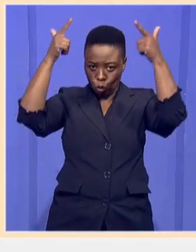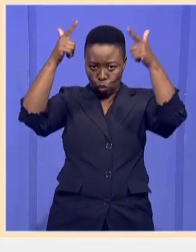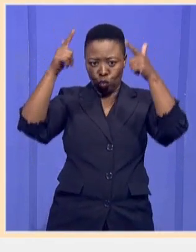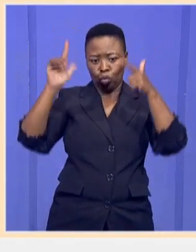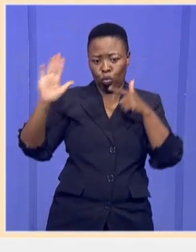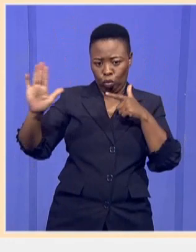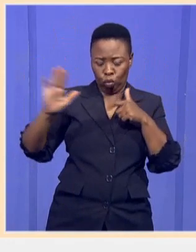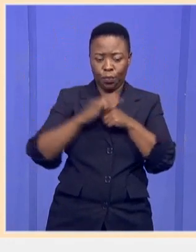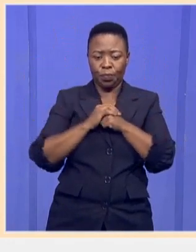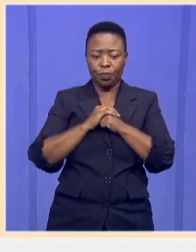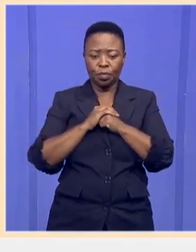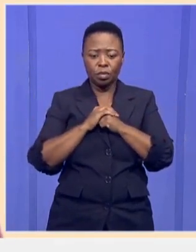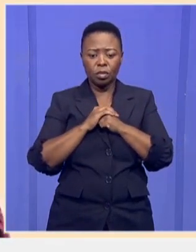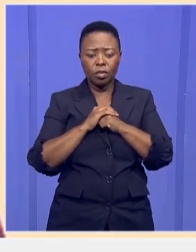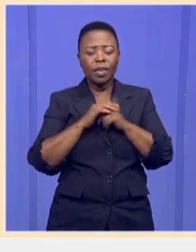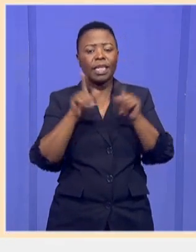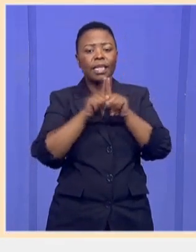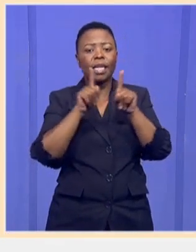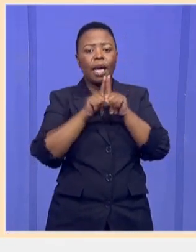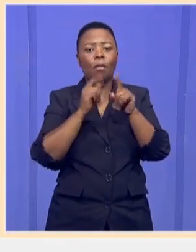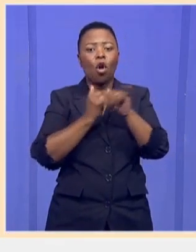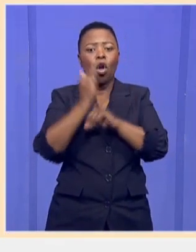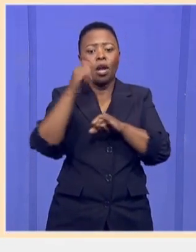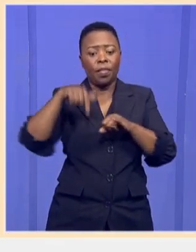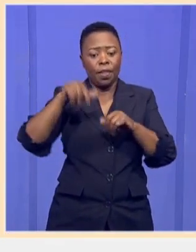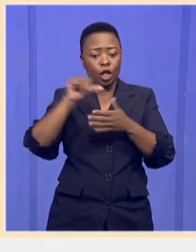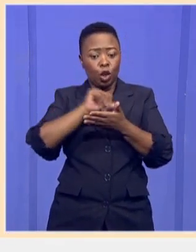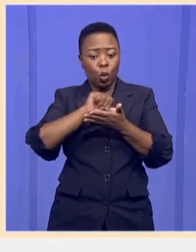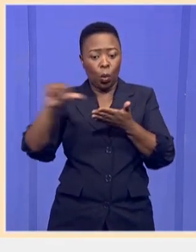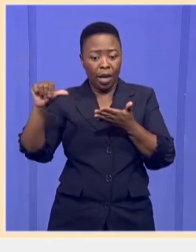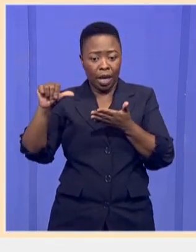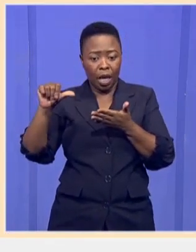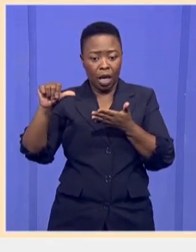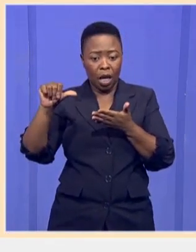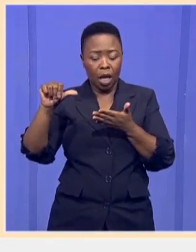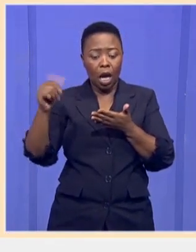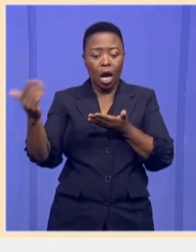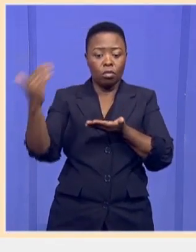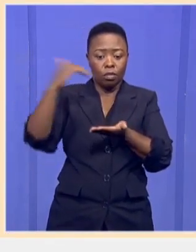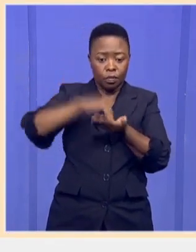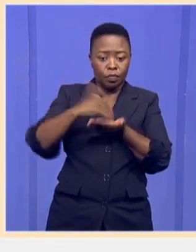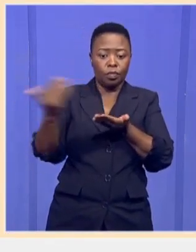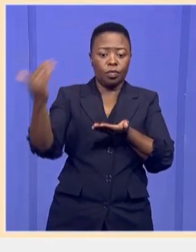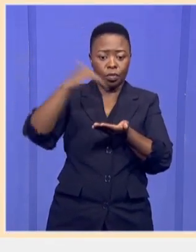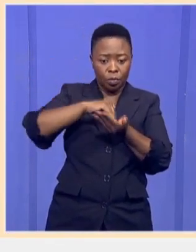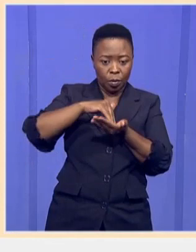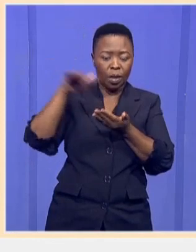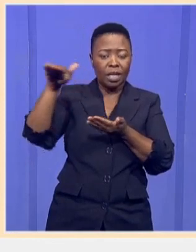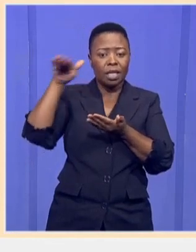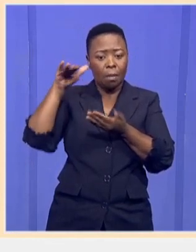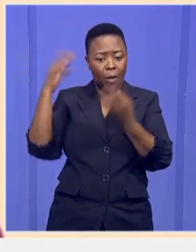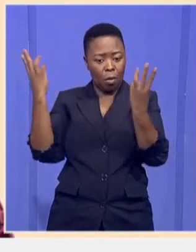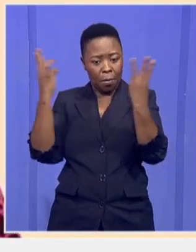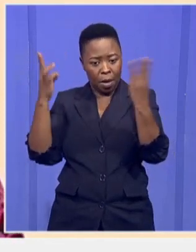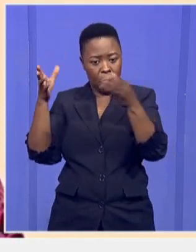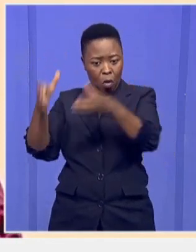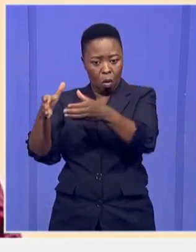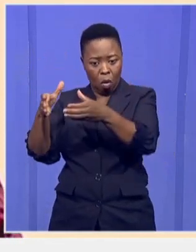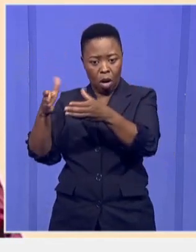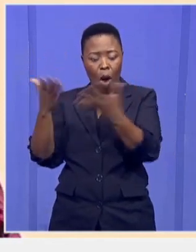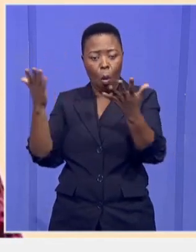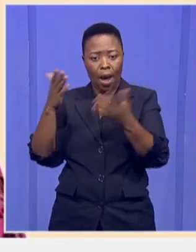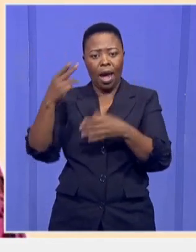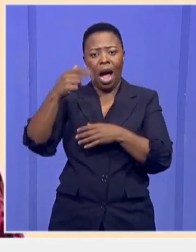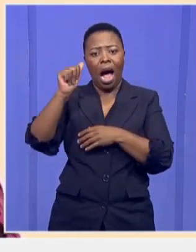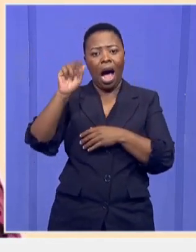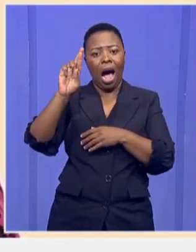You would have seen earlier this week arrival of Zimbabwean citizens in Harare, so